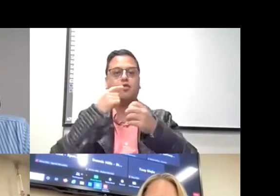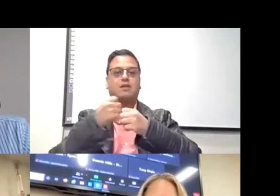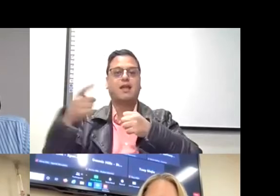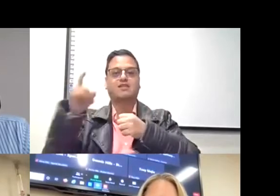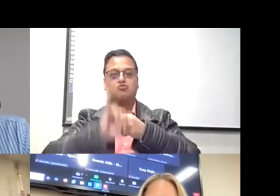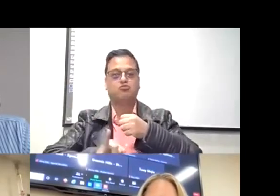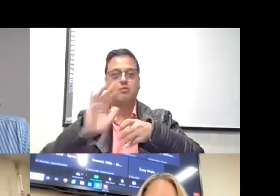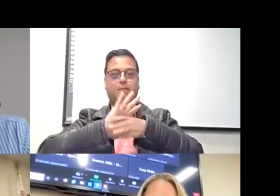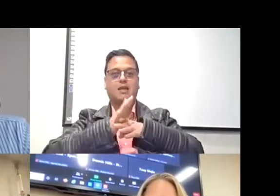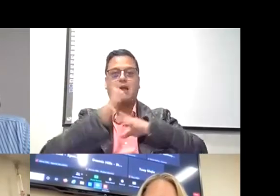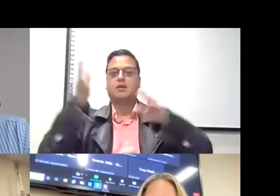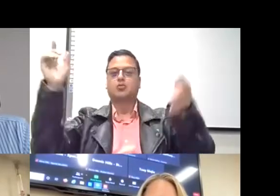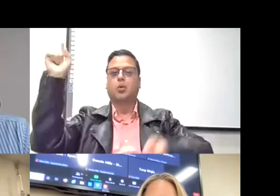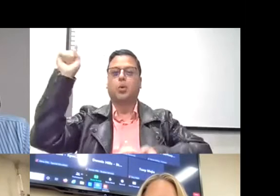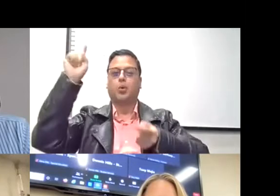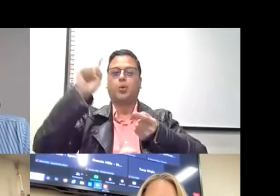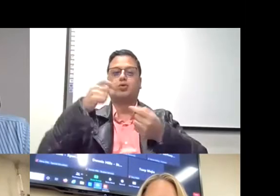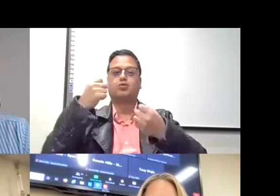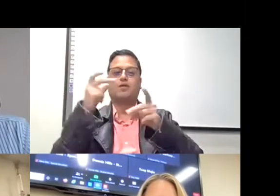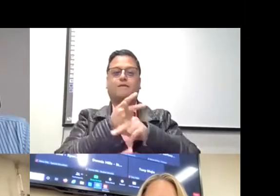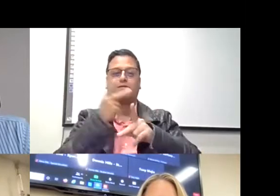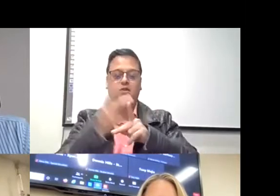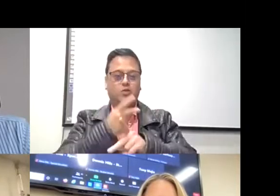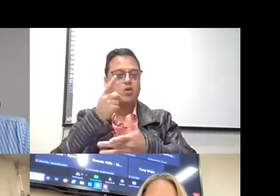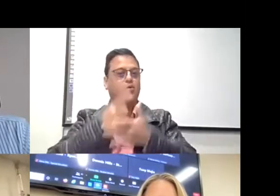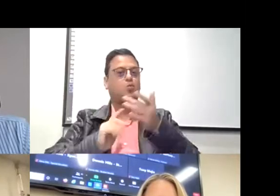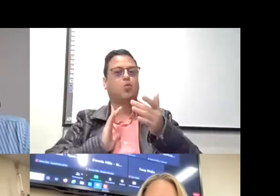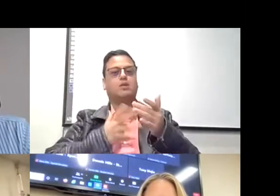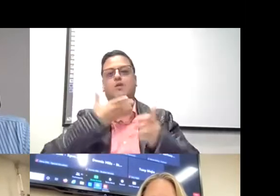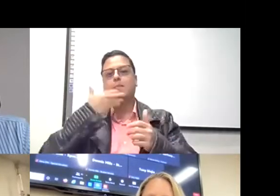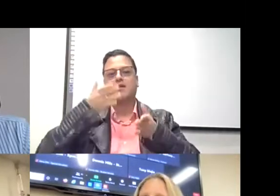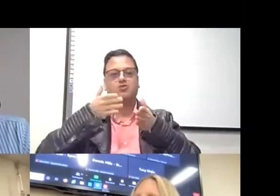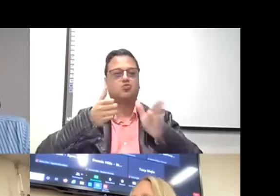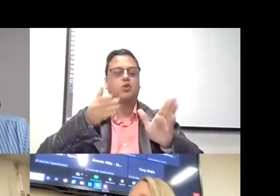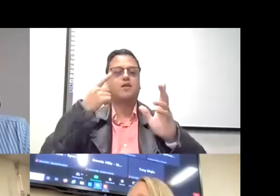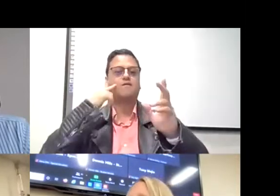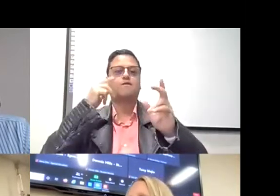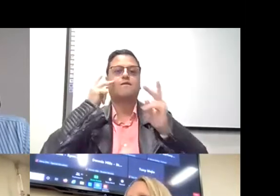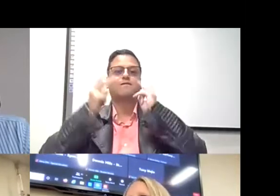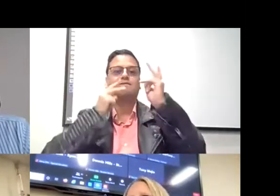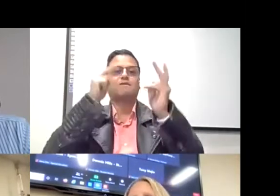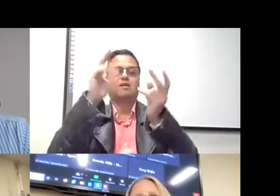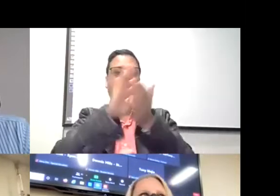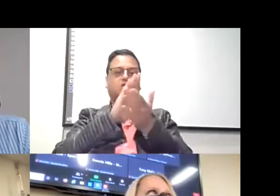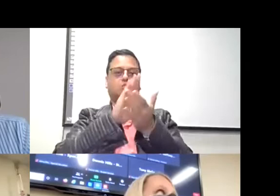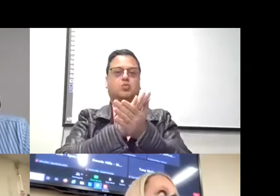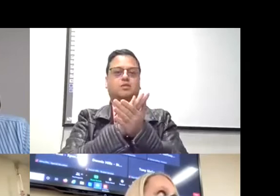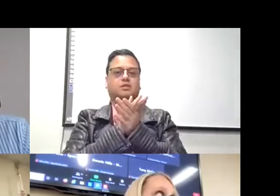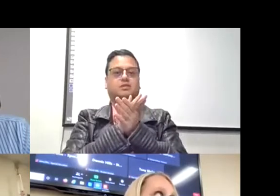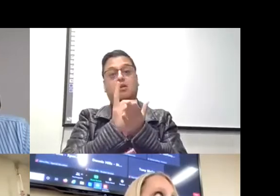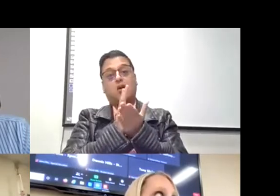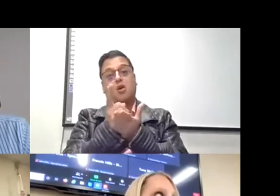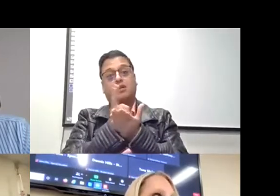pandemic to try and figure out what is our best way of visiting the schools. And